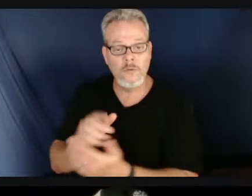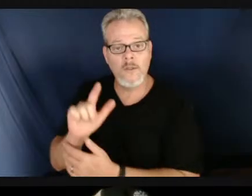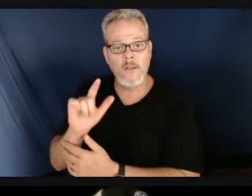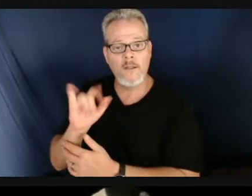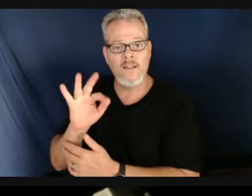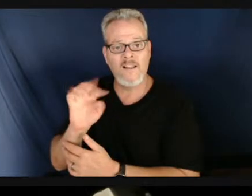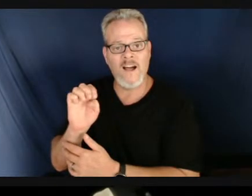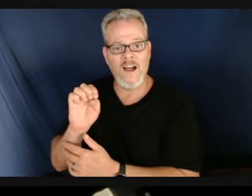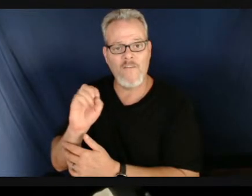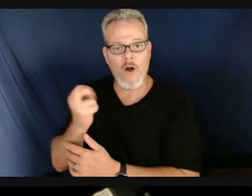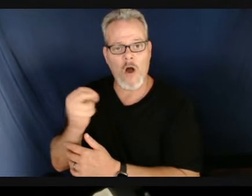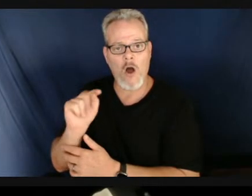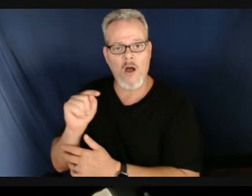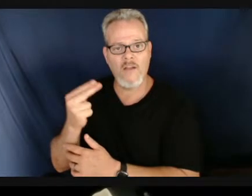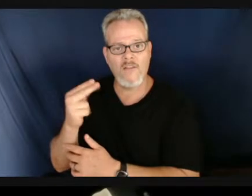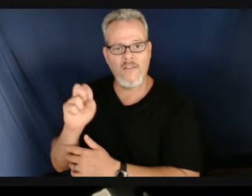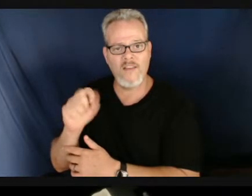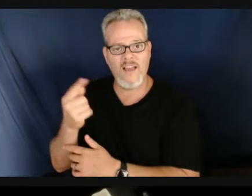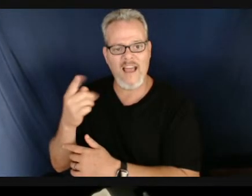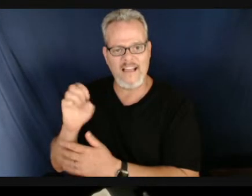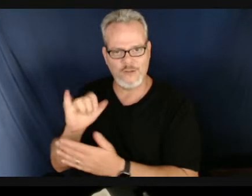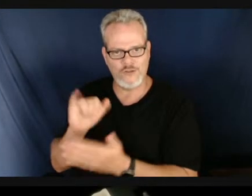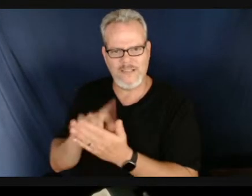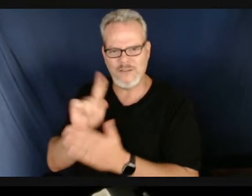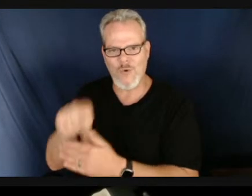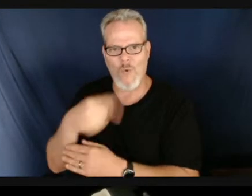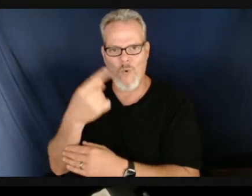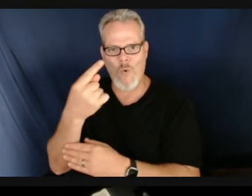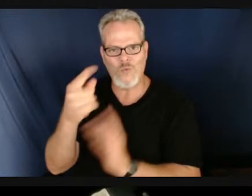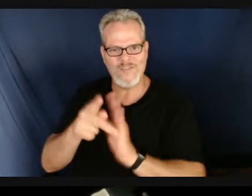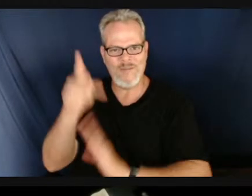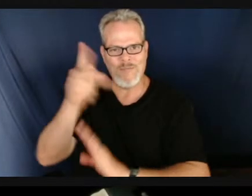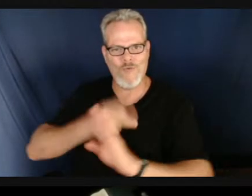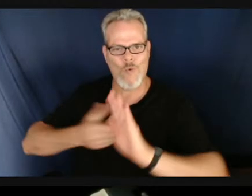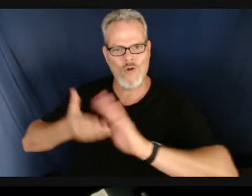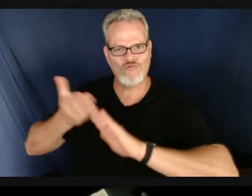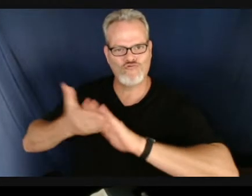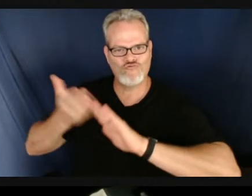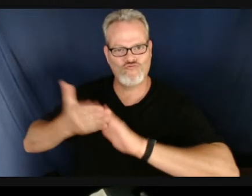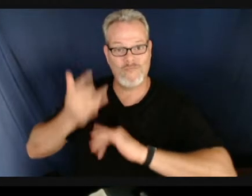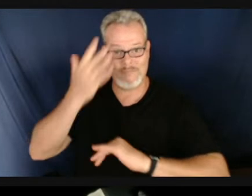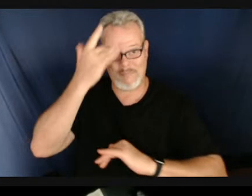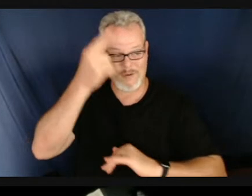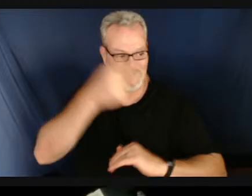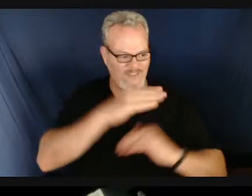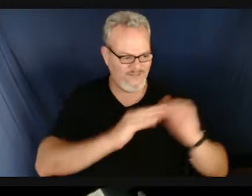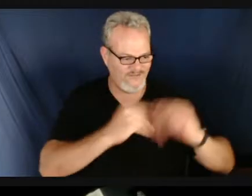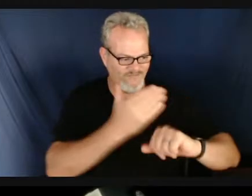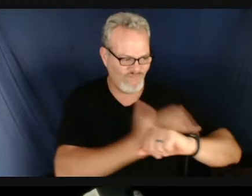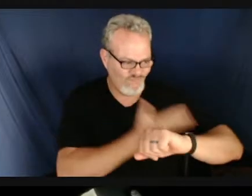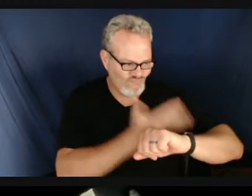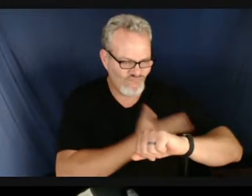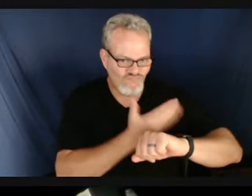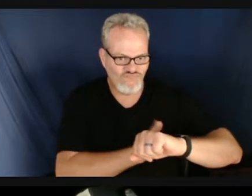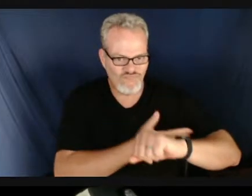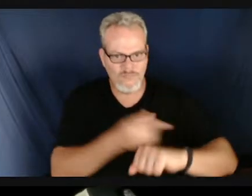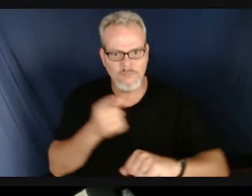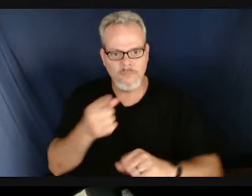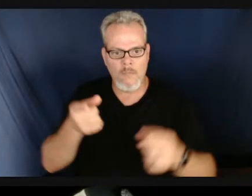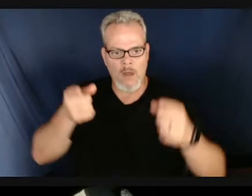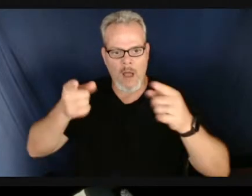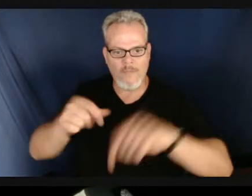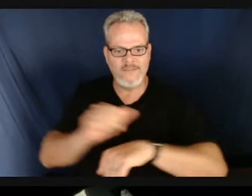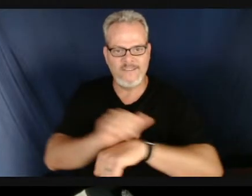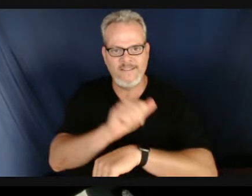that's going on up there. As a matter of fact, it's the only one that's going on because of the renovations. Happens at 10,